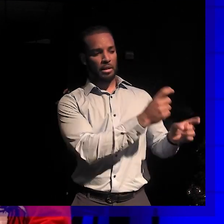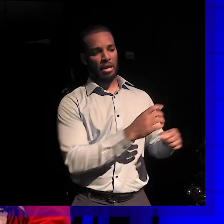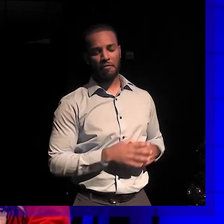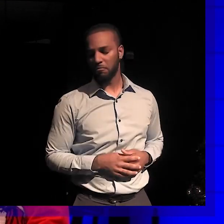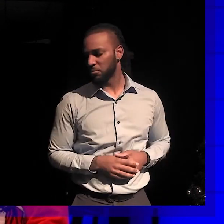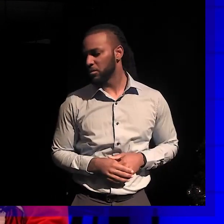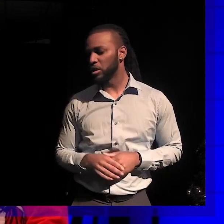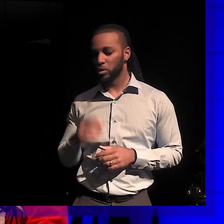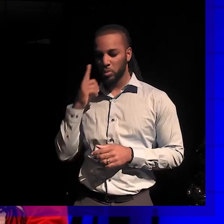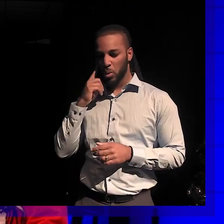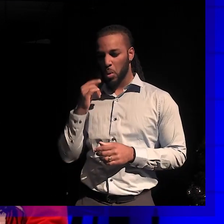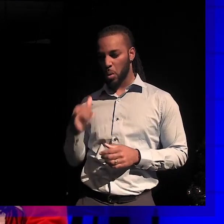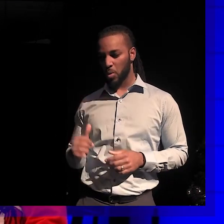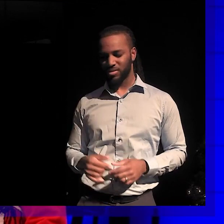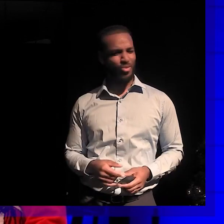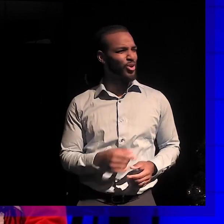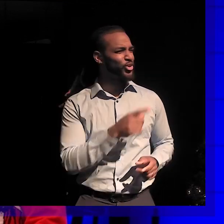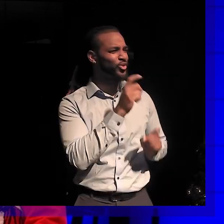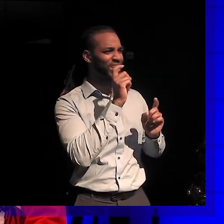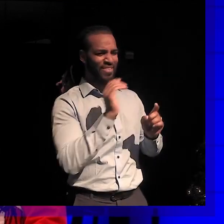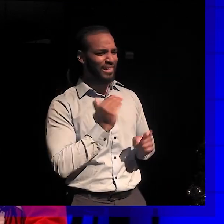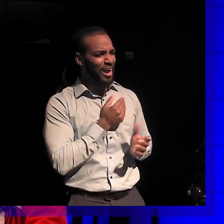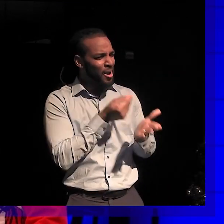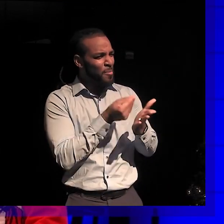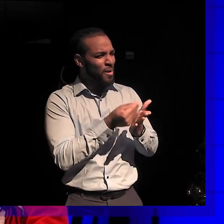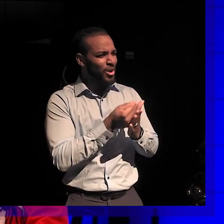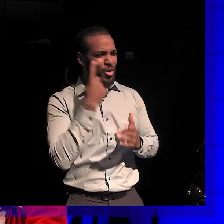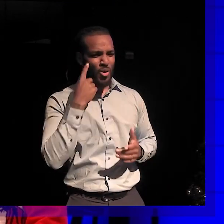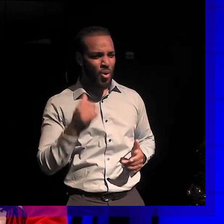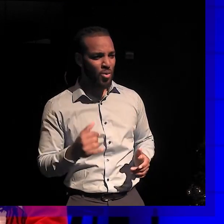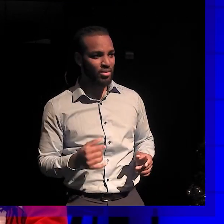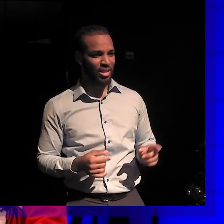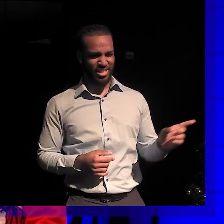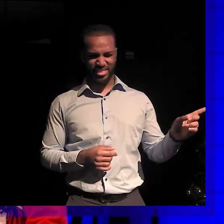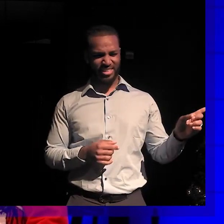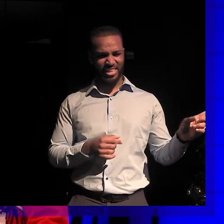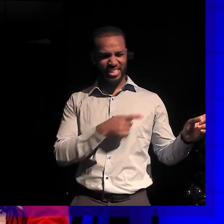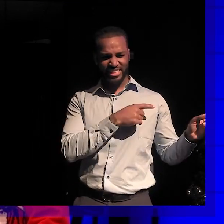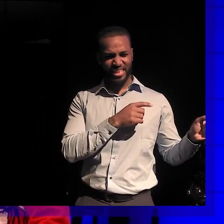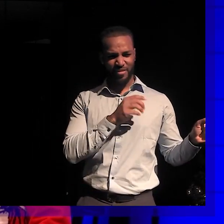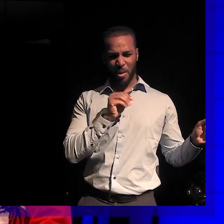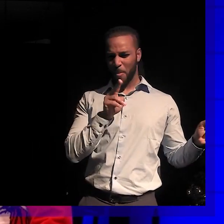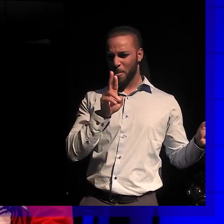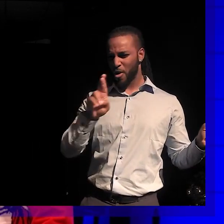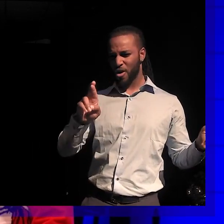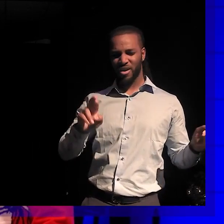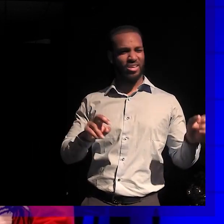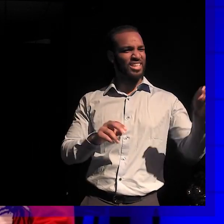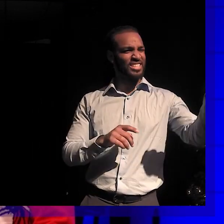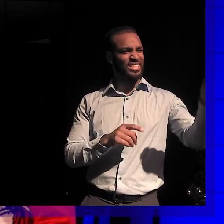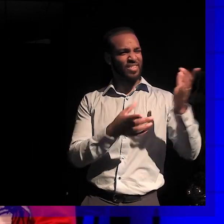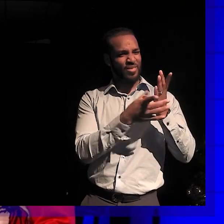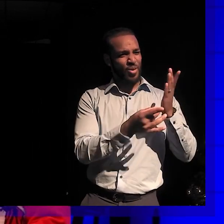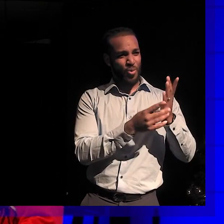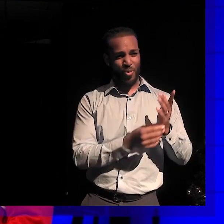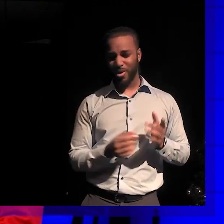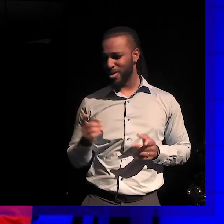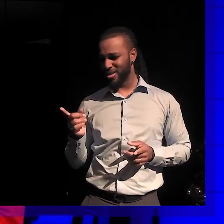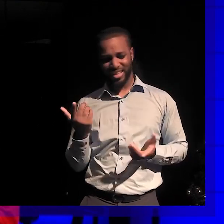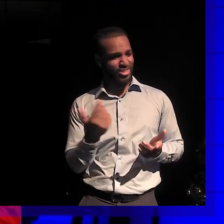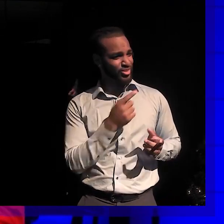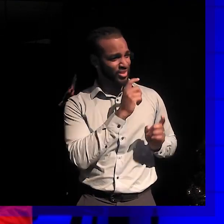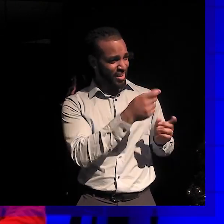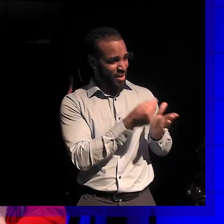And I'm giving a little gold. You're giving gold, like myrrh. I can get gold? And they get up and they go, they risked everything.